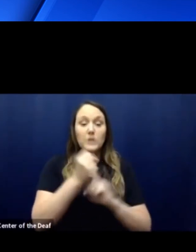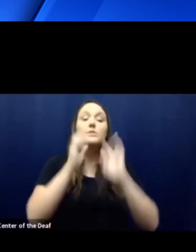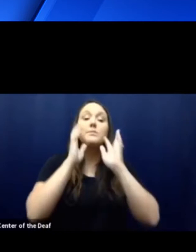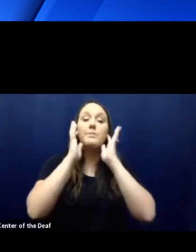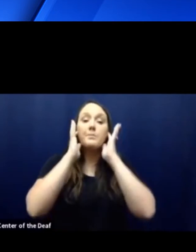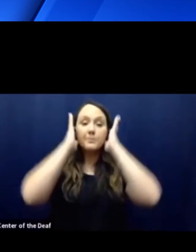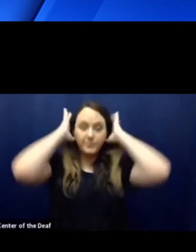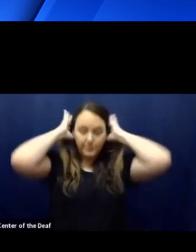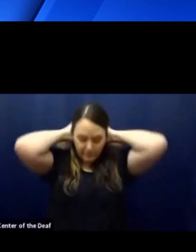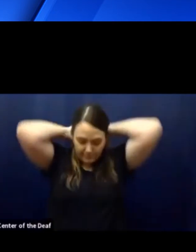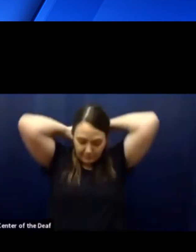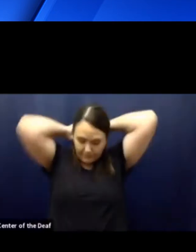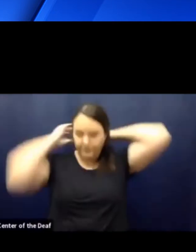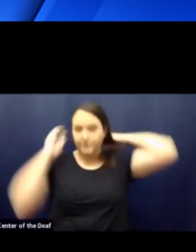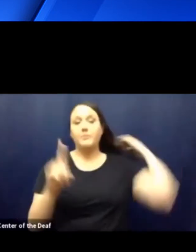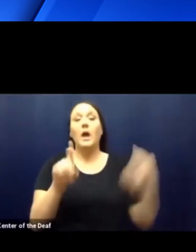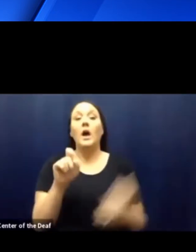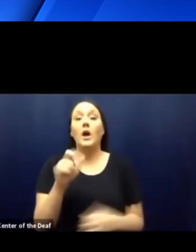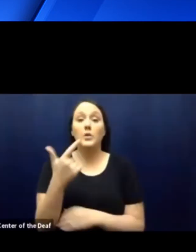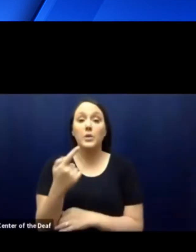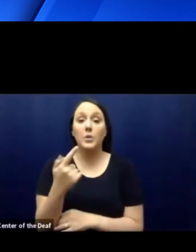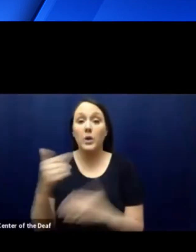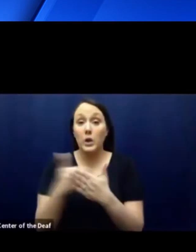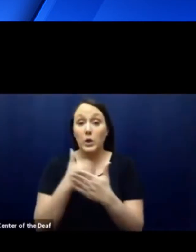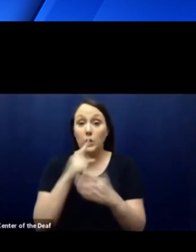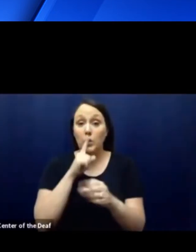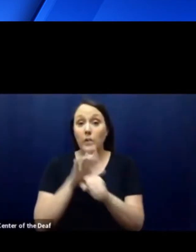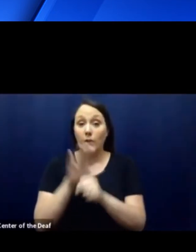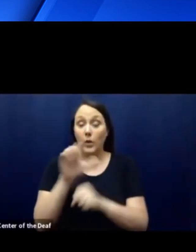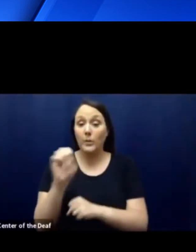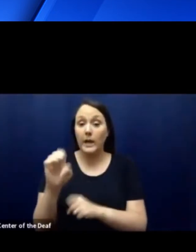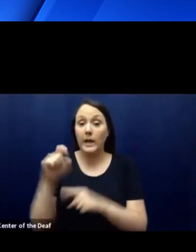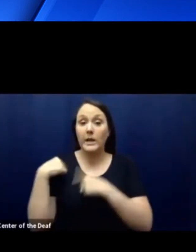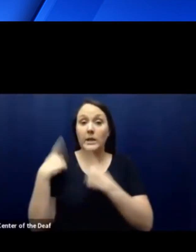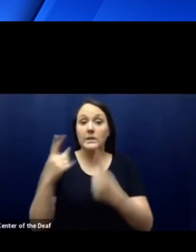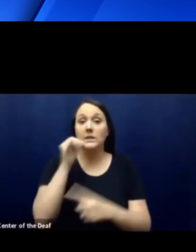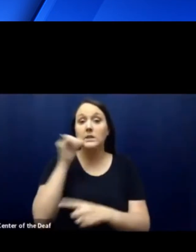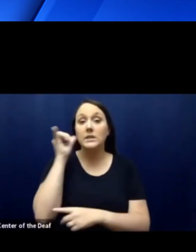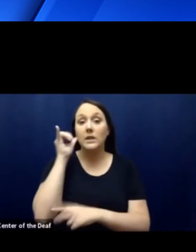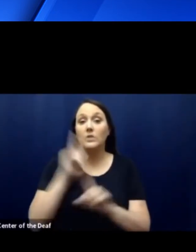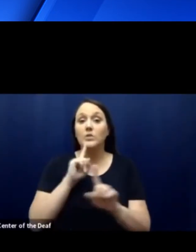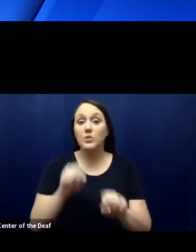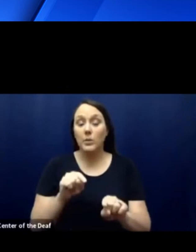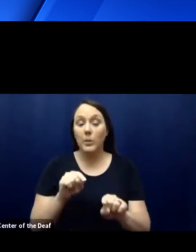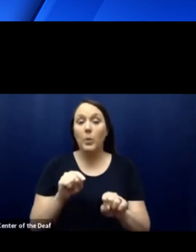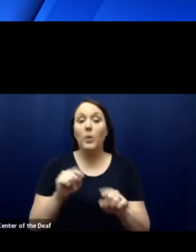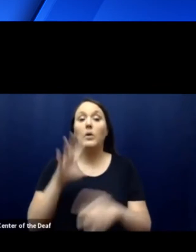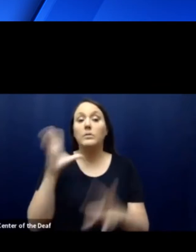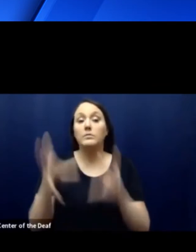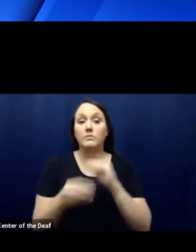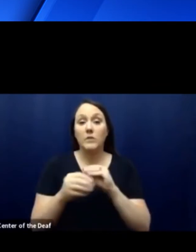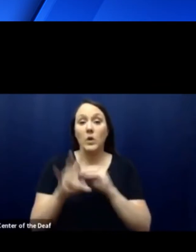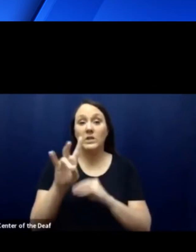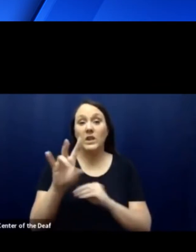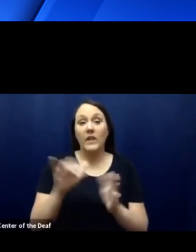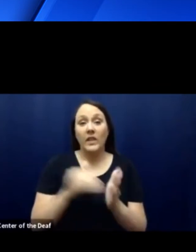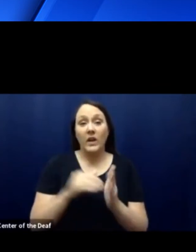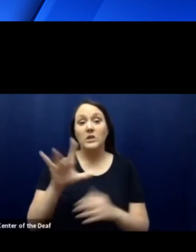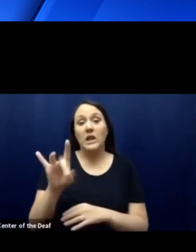We have 121 new confirmed cases since yesterday's report, giving us